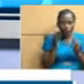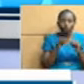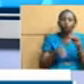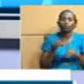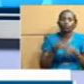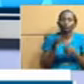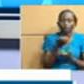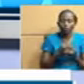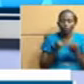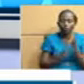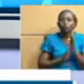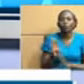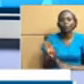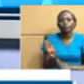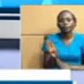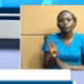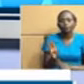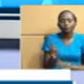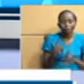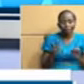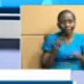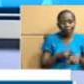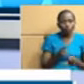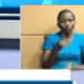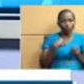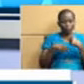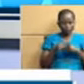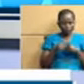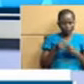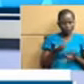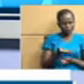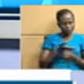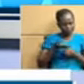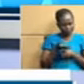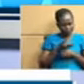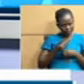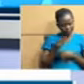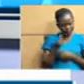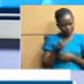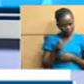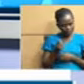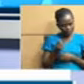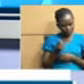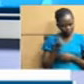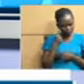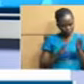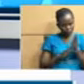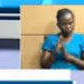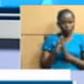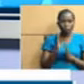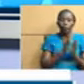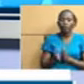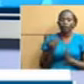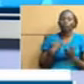economic development, for example. But when we go back to assess the financing of the development plan, then there